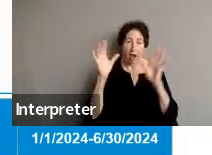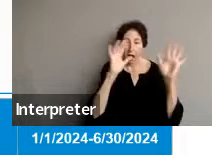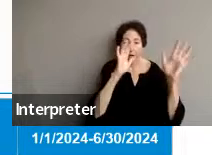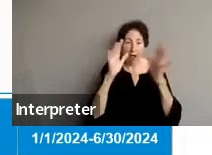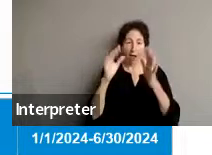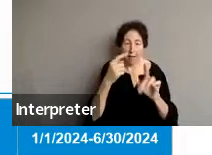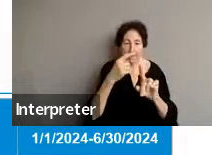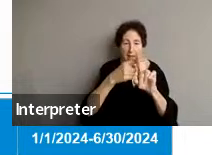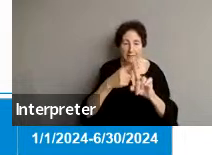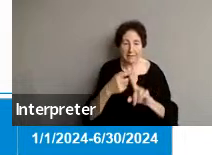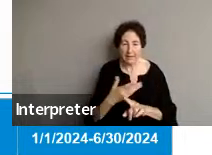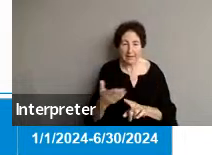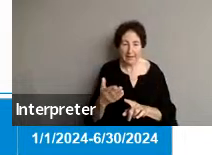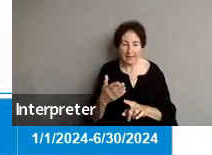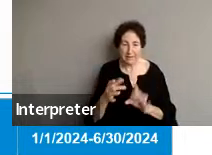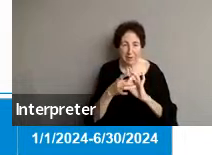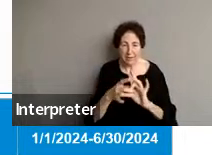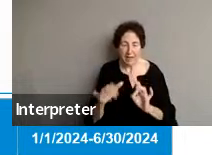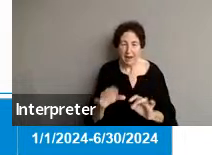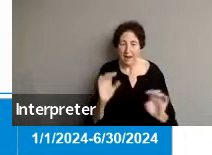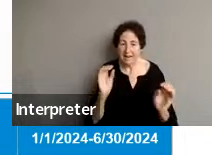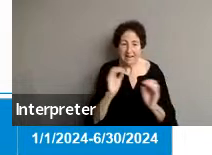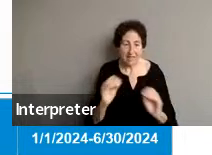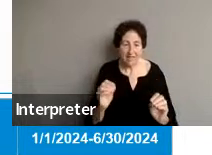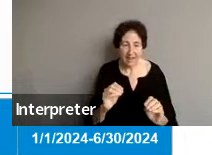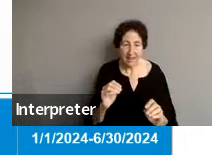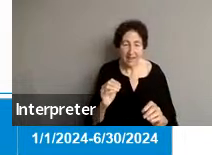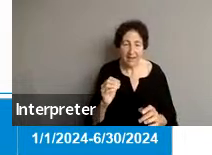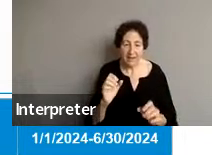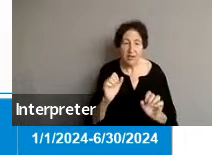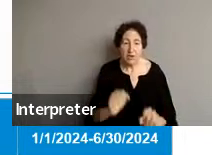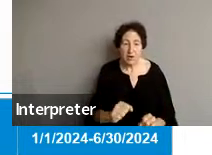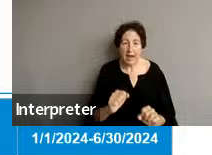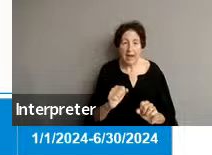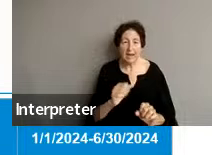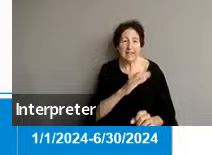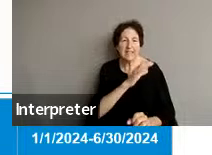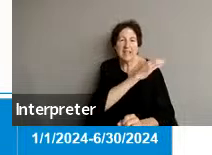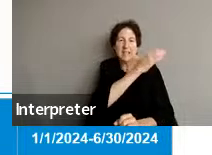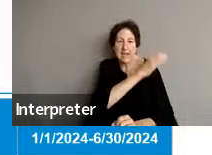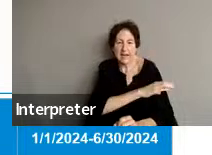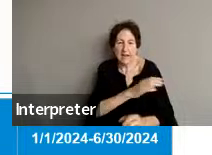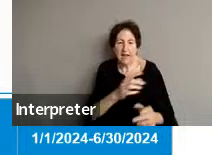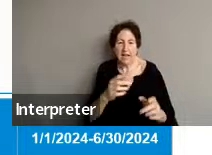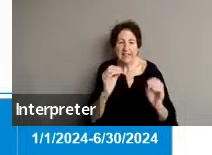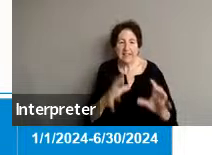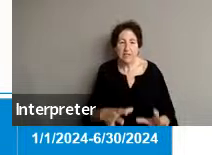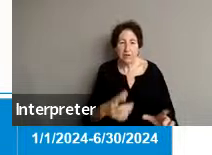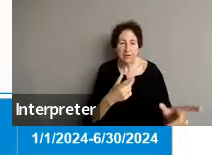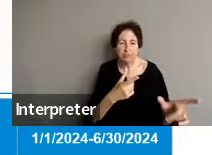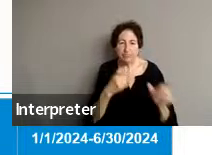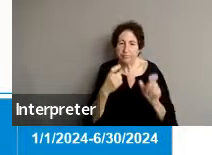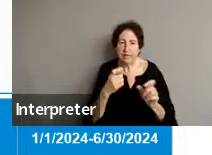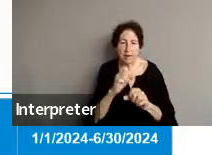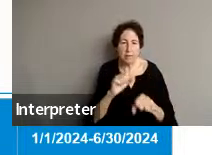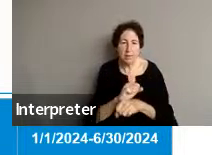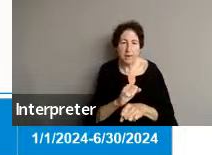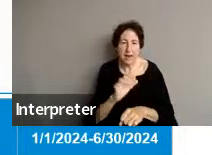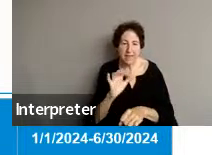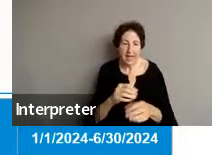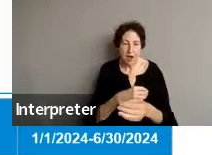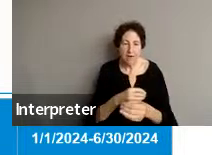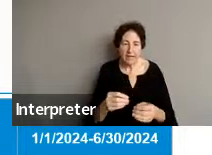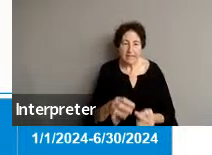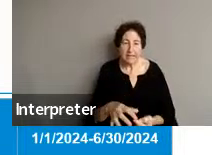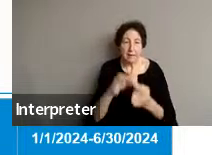Care ATC, nothing negative. You can get a quick appointment. A teacher can get an appointment in that office potentially during